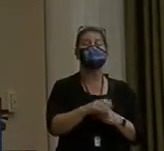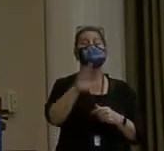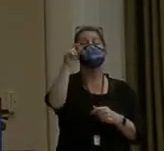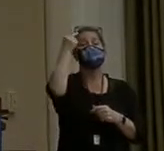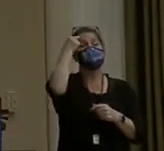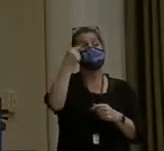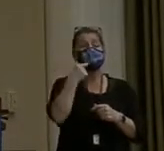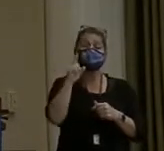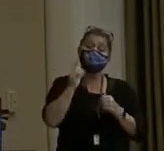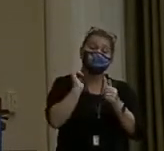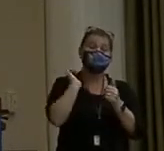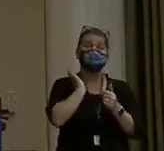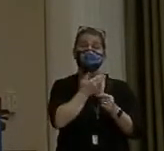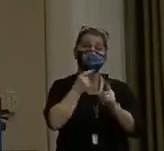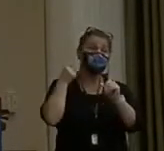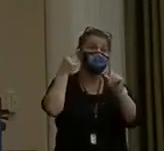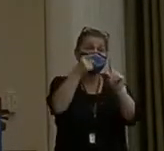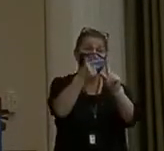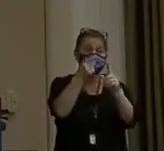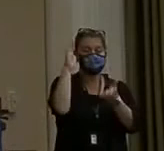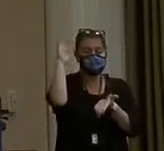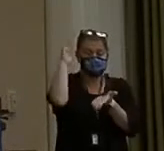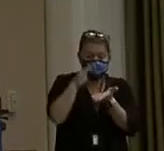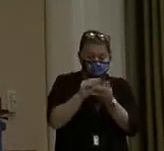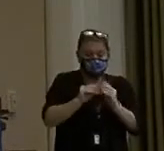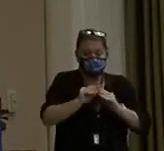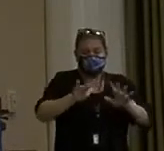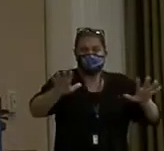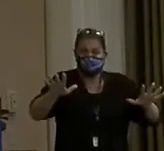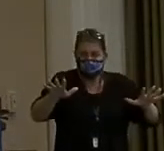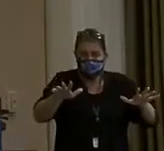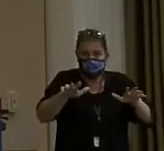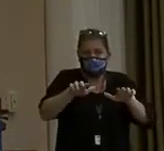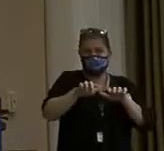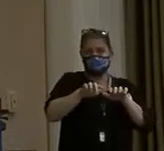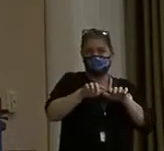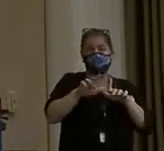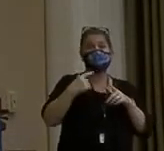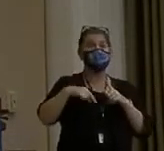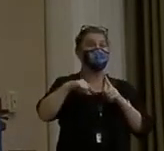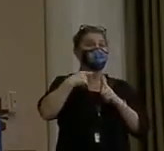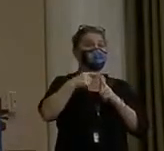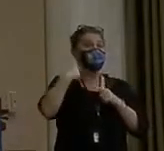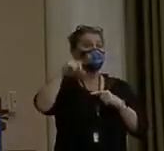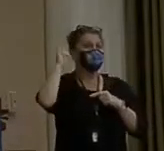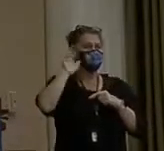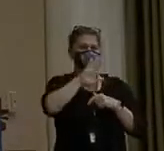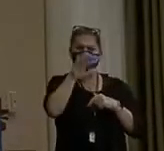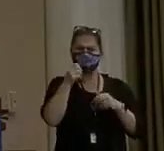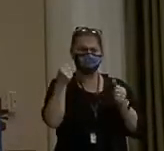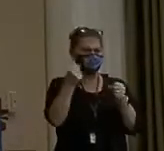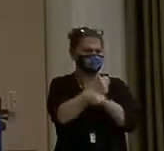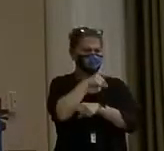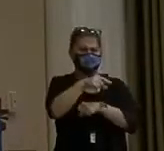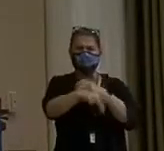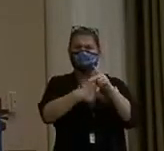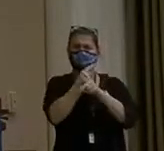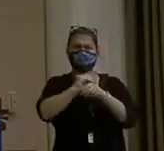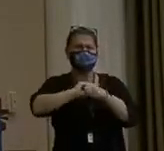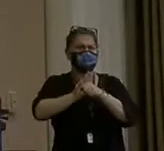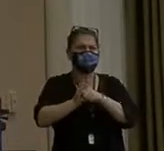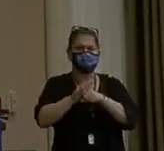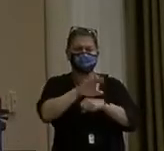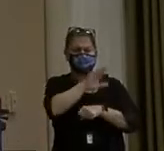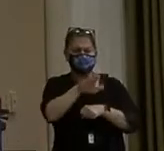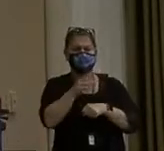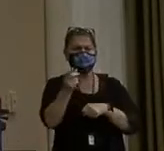Governor said our main priority is to reduce the rate of spread. And then we heard this. We never fought a virus like this with this